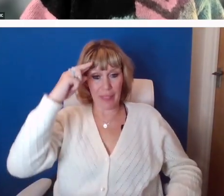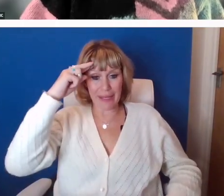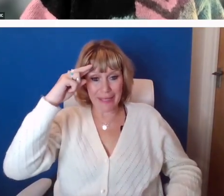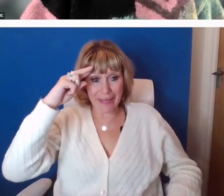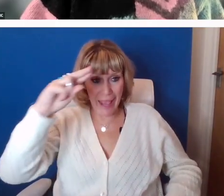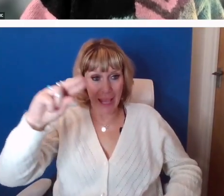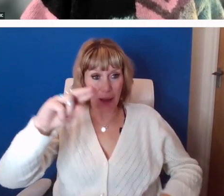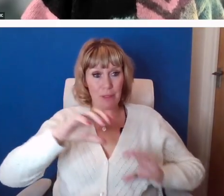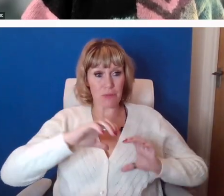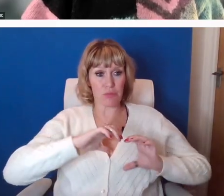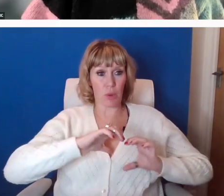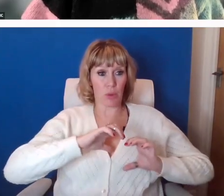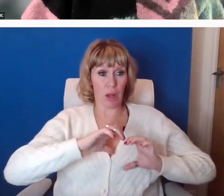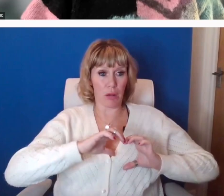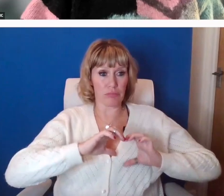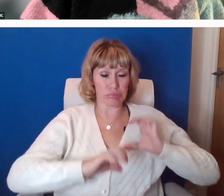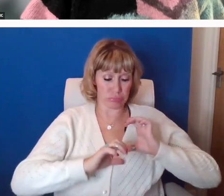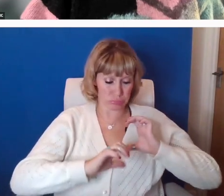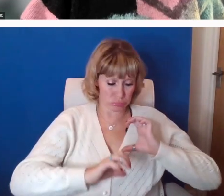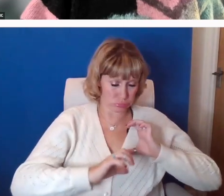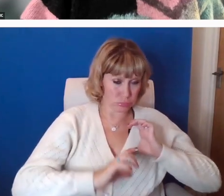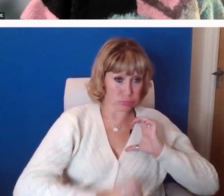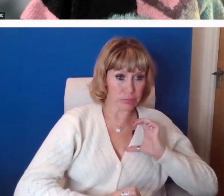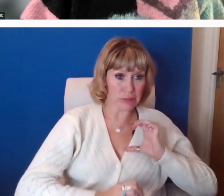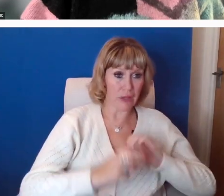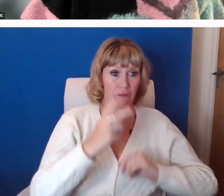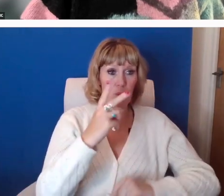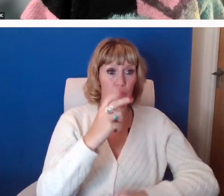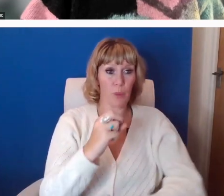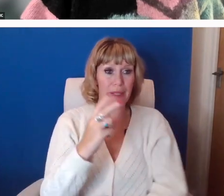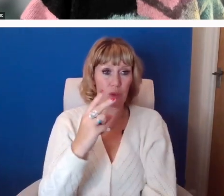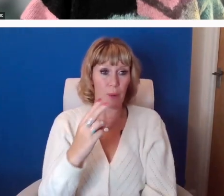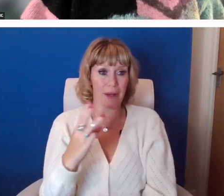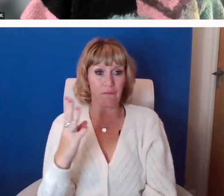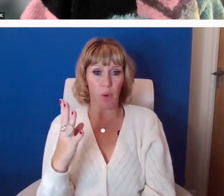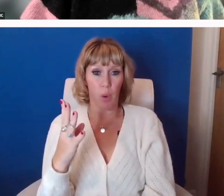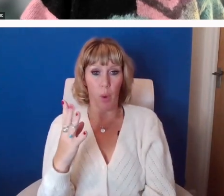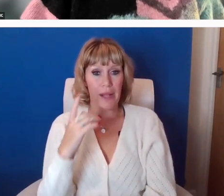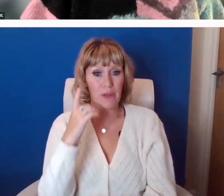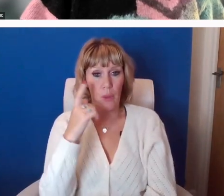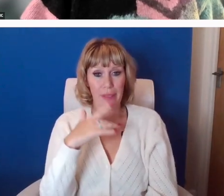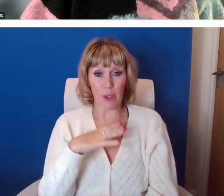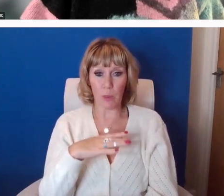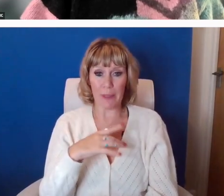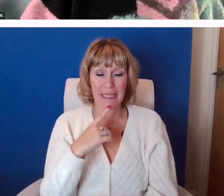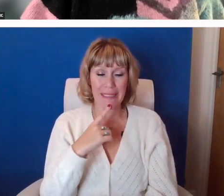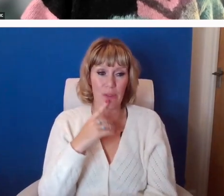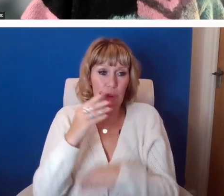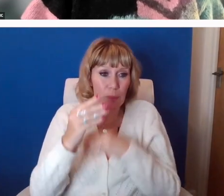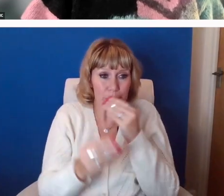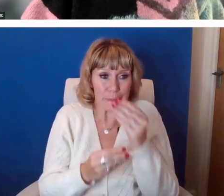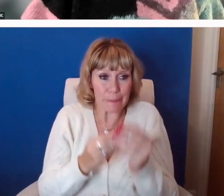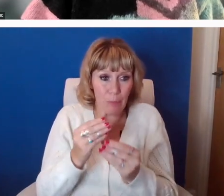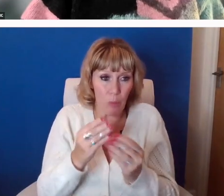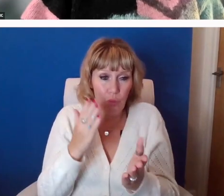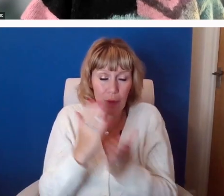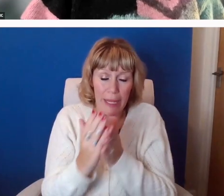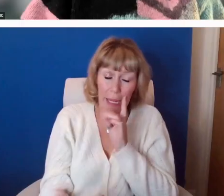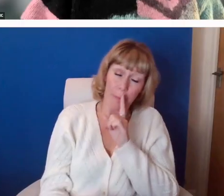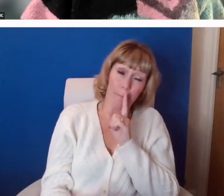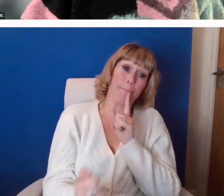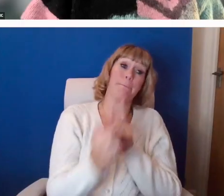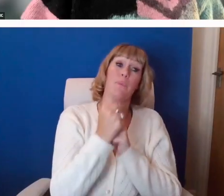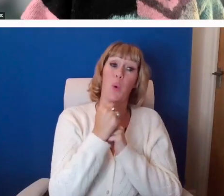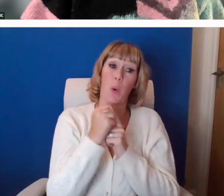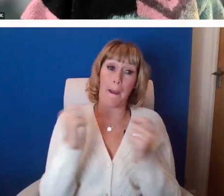Breakdown from 2024. I don't think it needs me to tell you this is an incredibly powerful piece. And